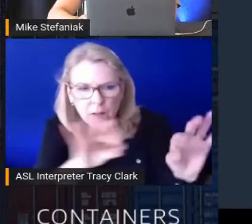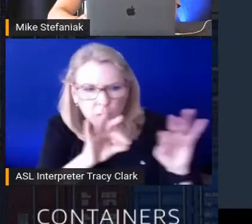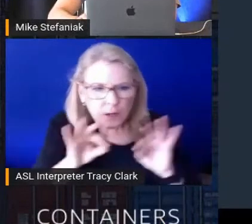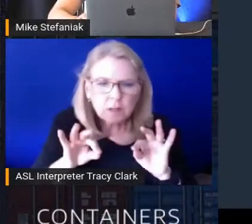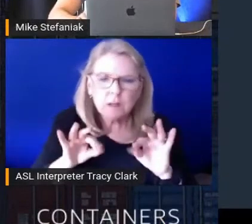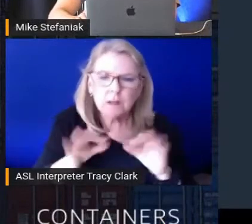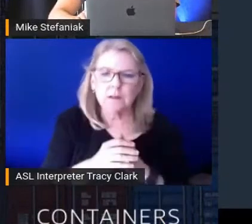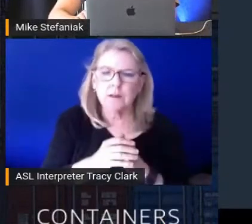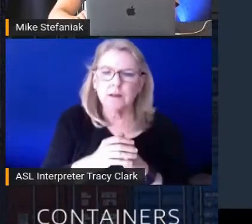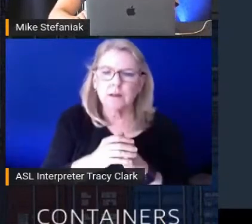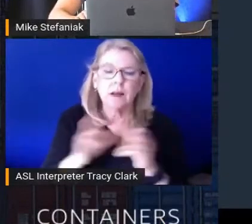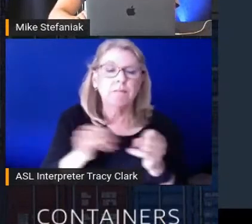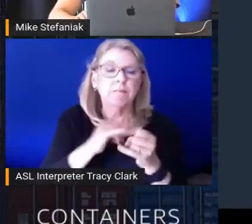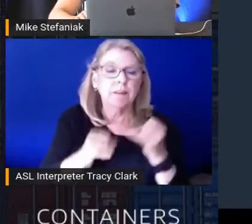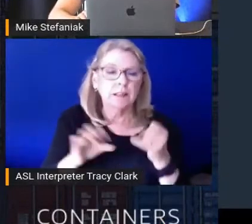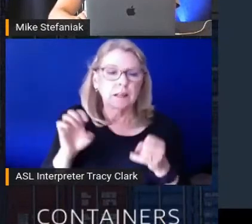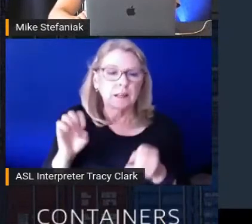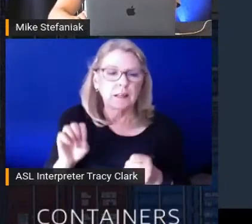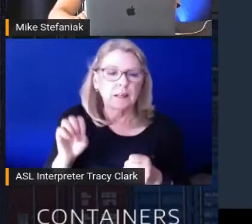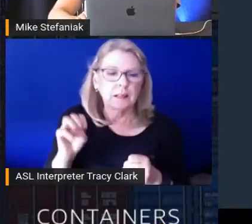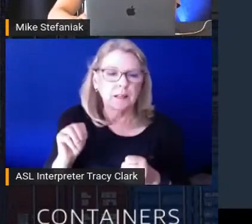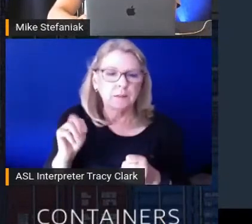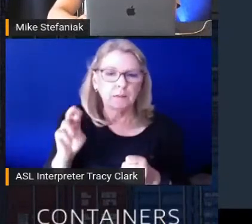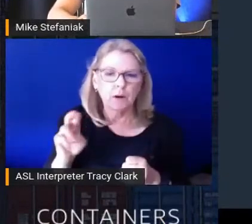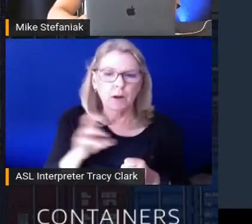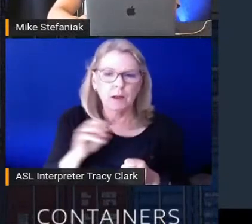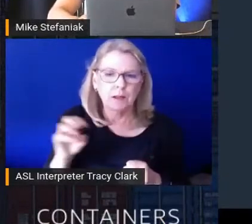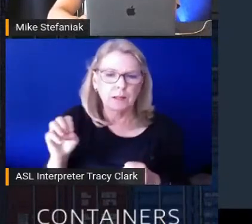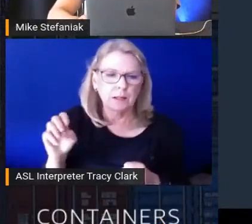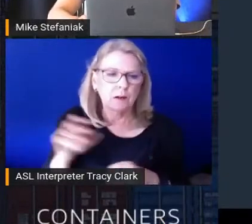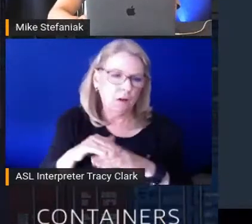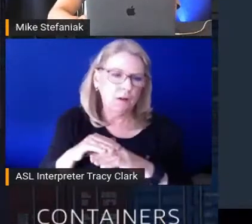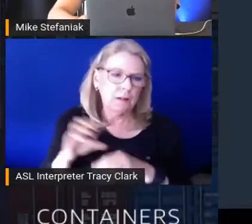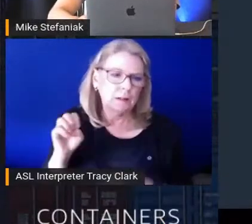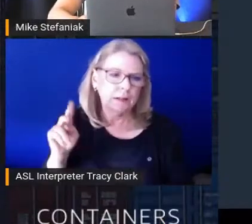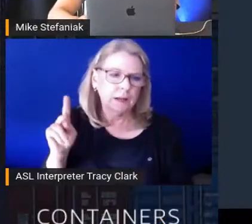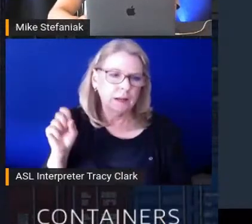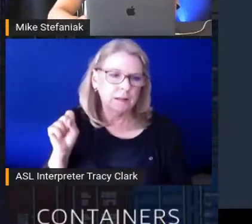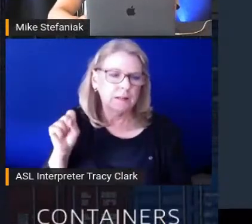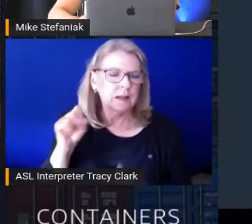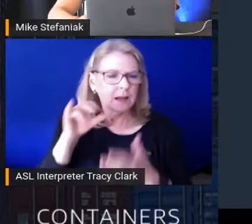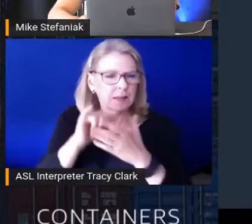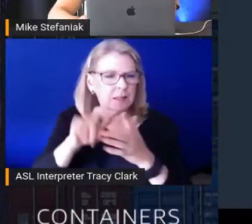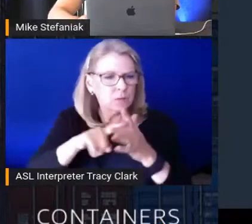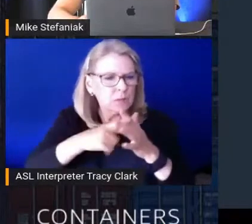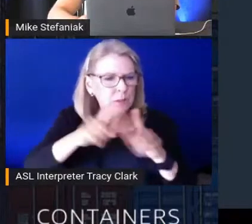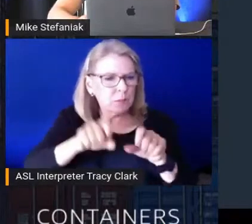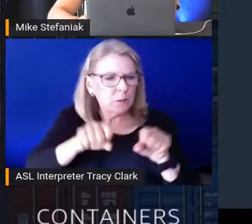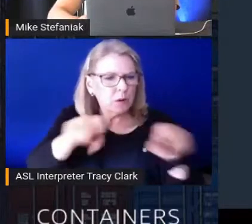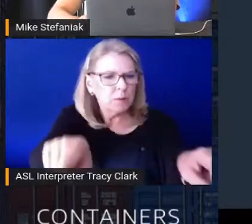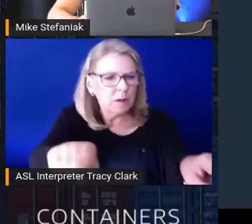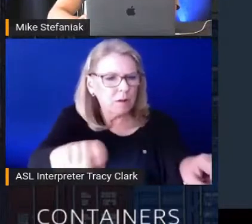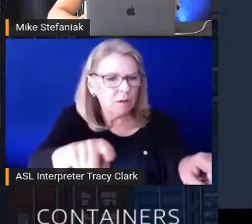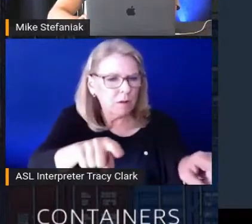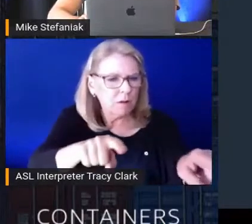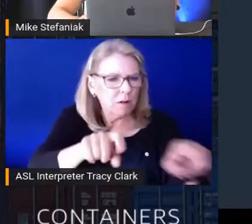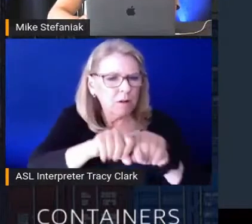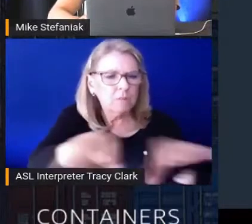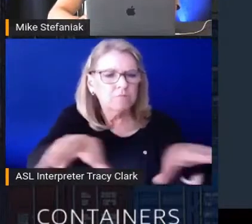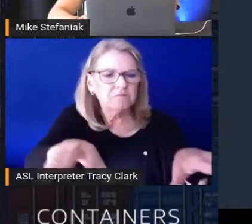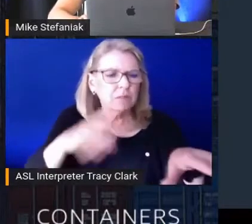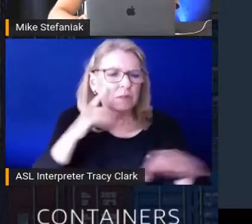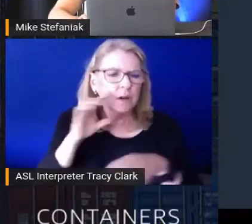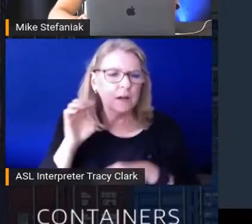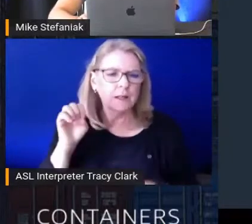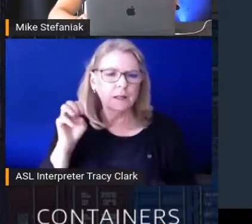out EMR and EKS. So this was a deployment option for EMR launched, I believe, late last year